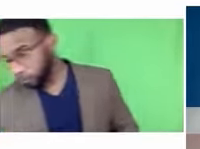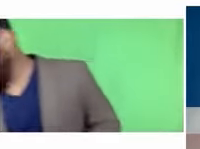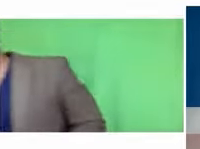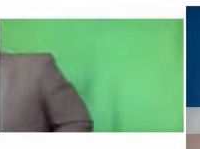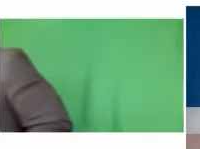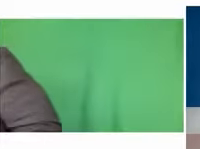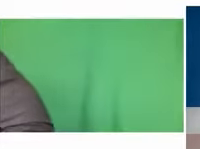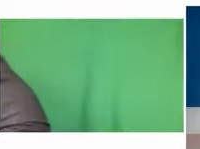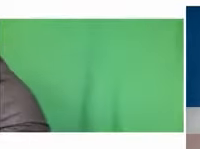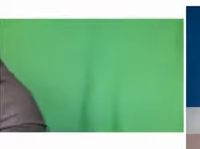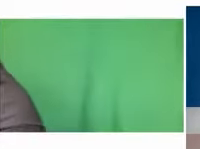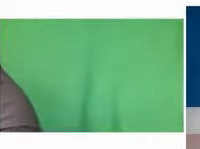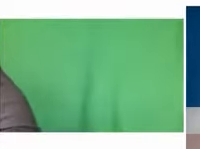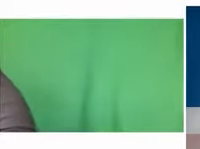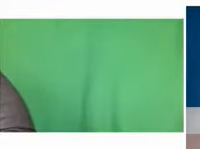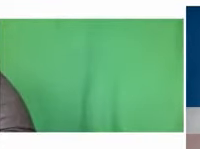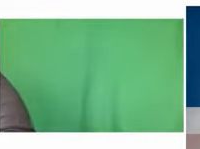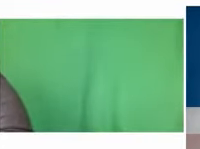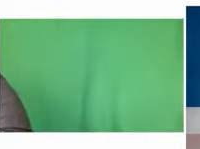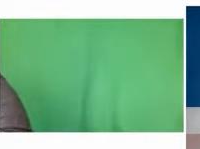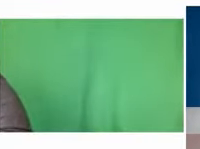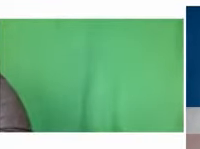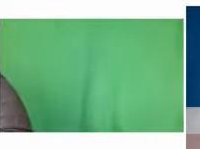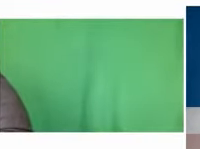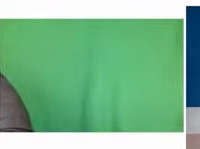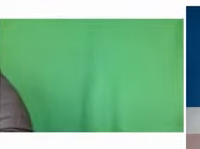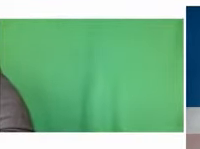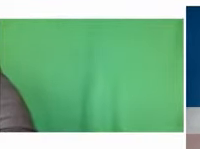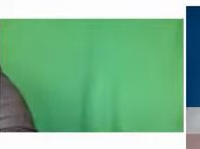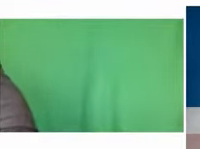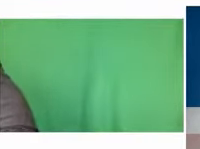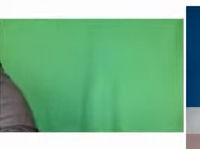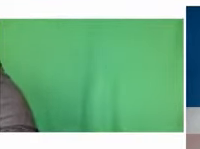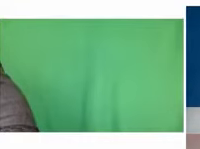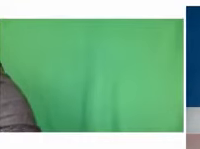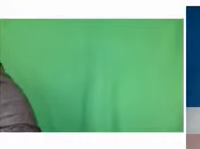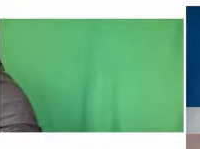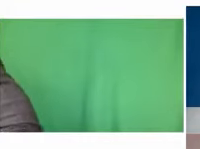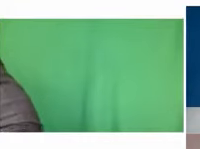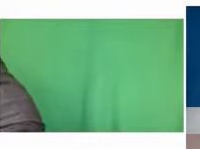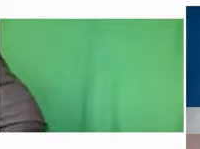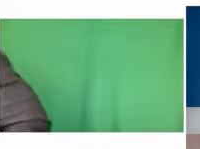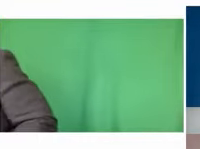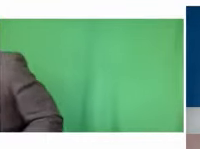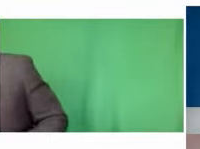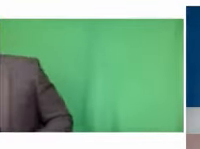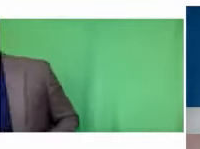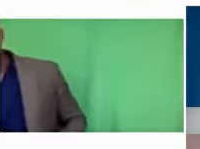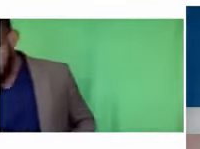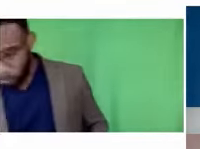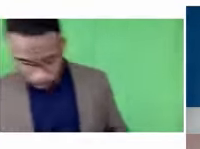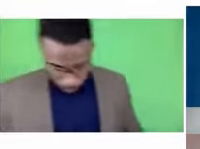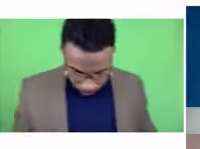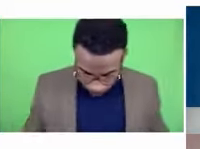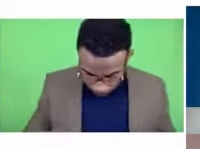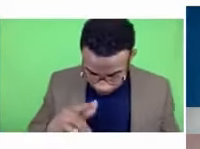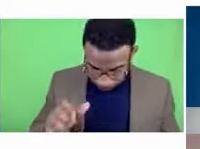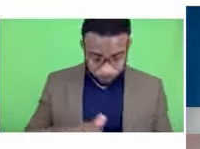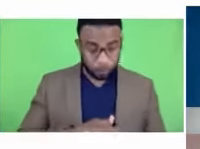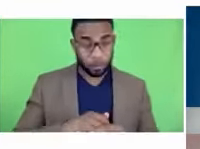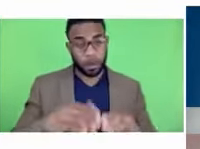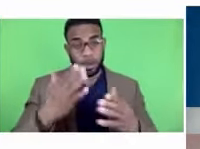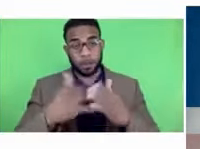I'm wondering if we can maybe just look at a couple of scenarios. And we've talked a lot about, you know, things that could go wrong or the negative impact on